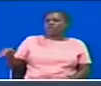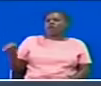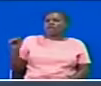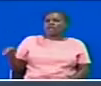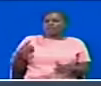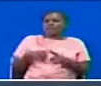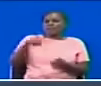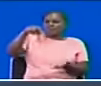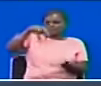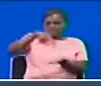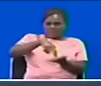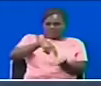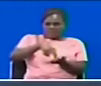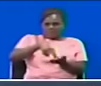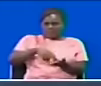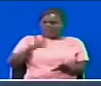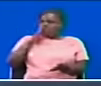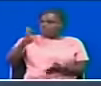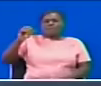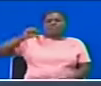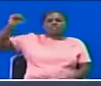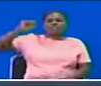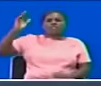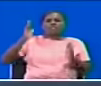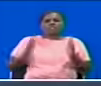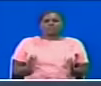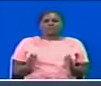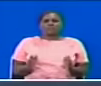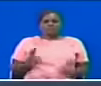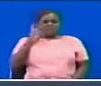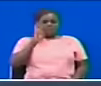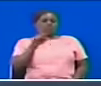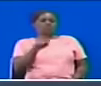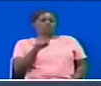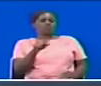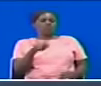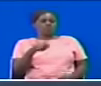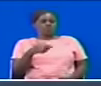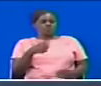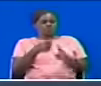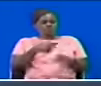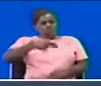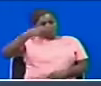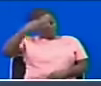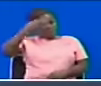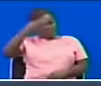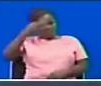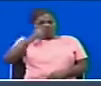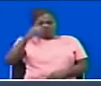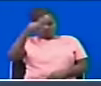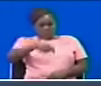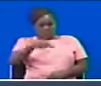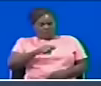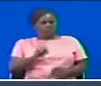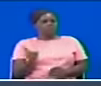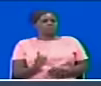have to stand there and be a politician. Okay. Yes. Let them read you from up. Let them not look for you right. down. So in